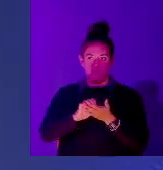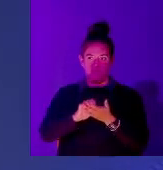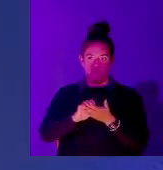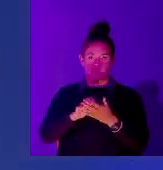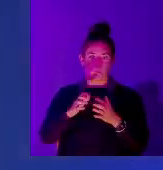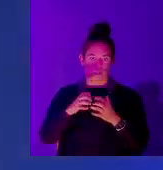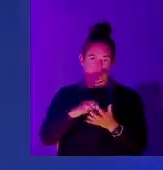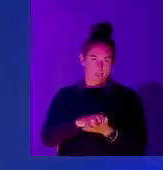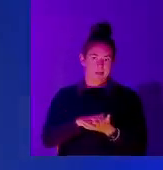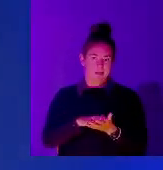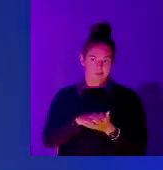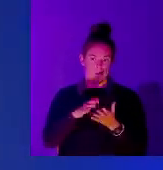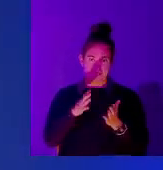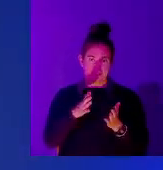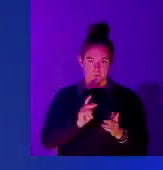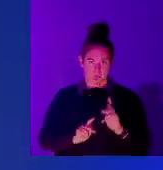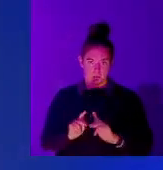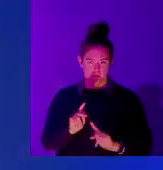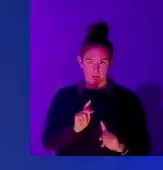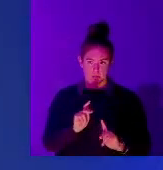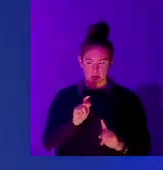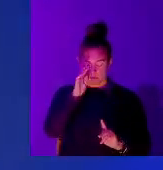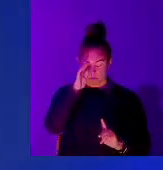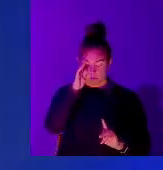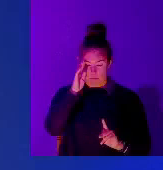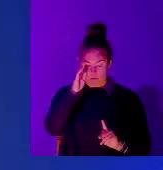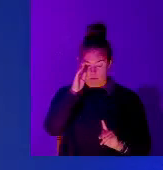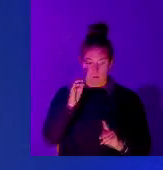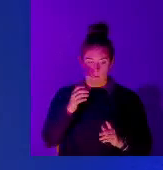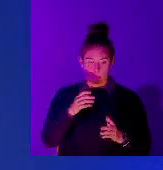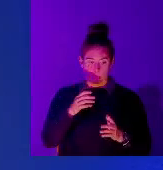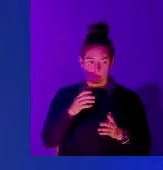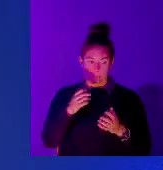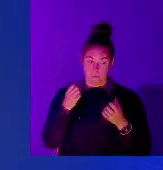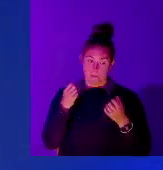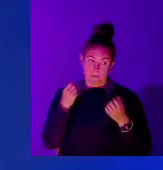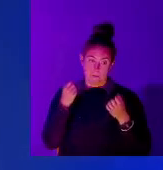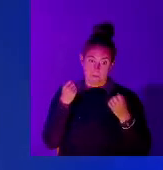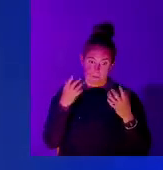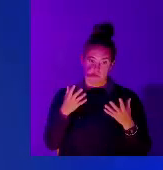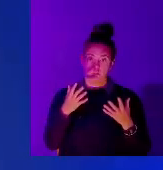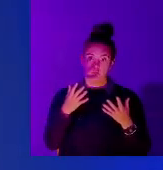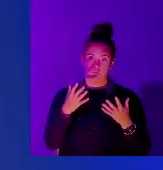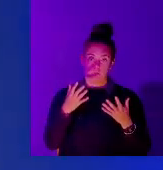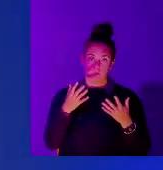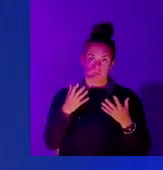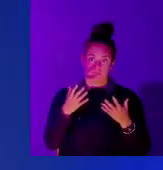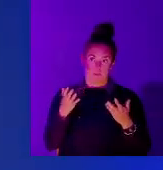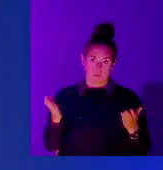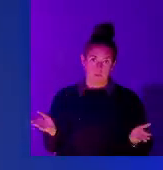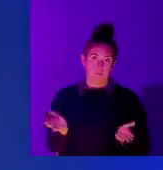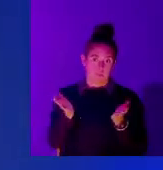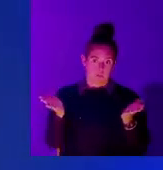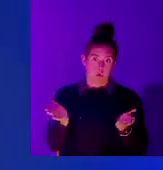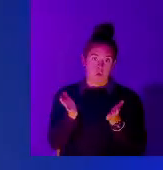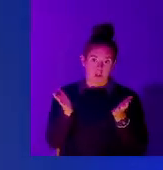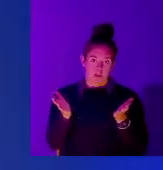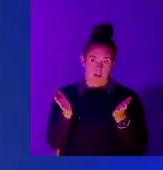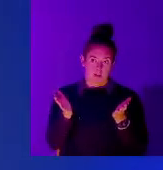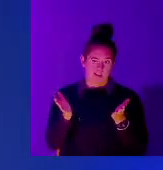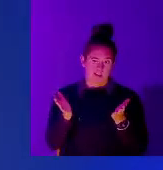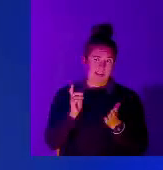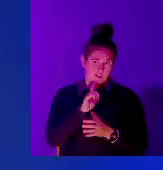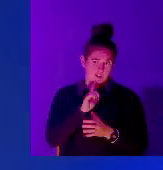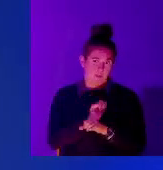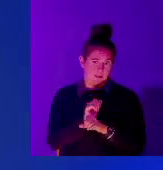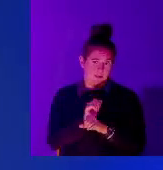Much that is being promoted and experienced in Christ's name today is false to Christ,